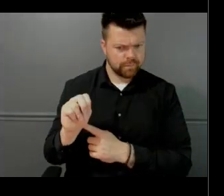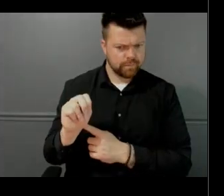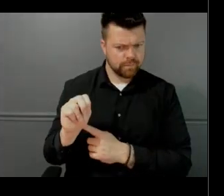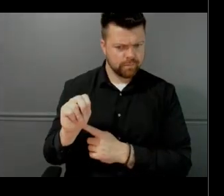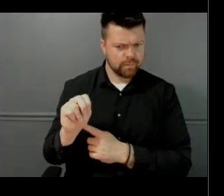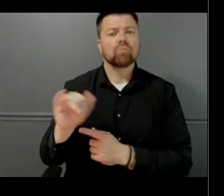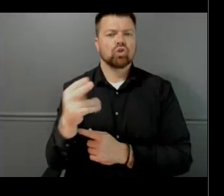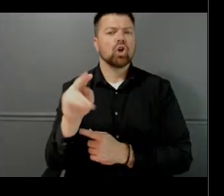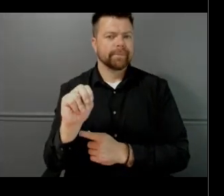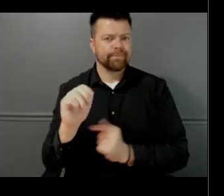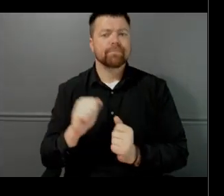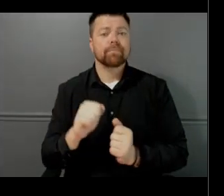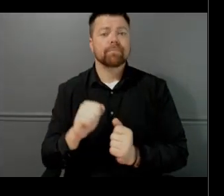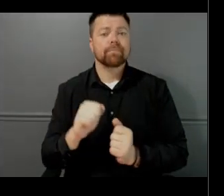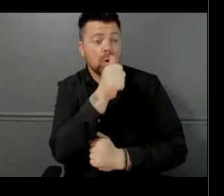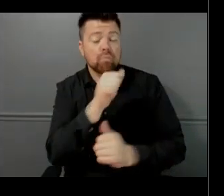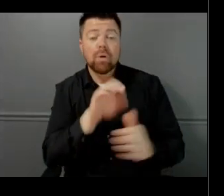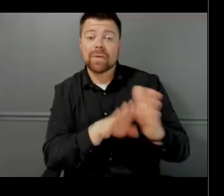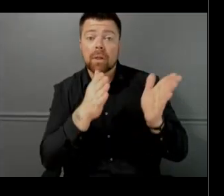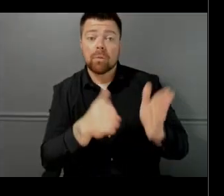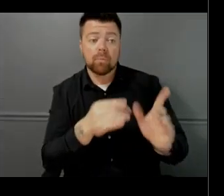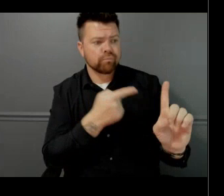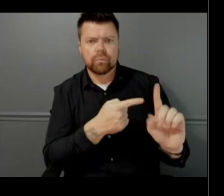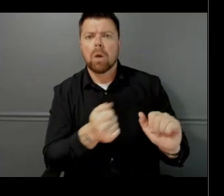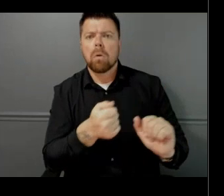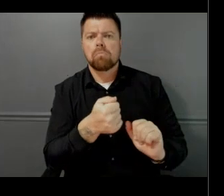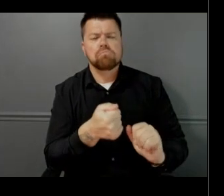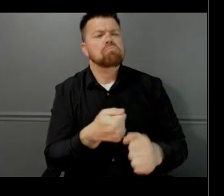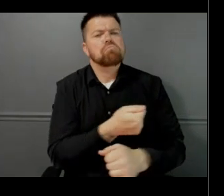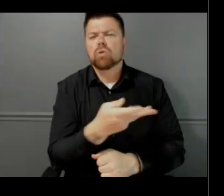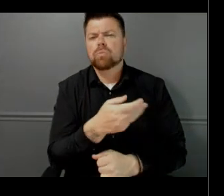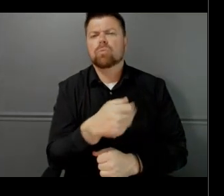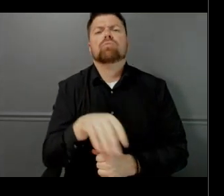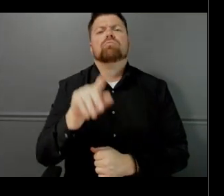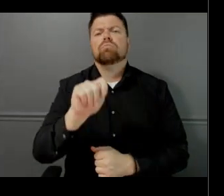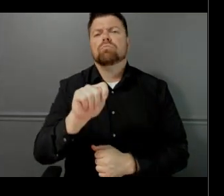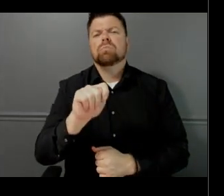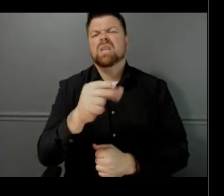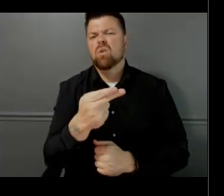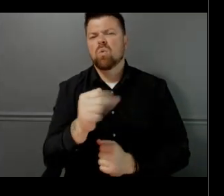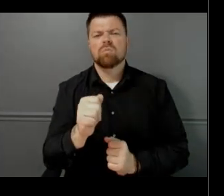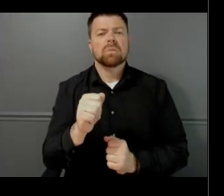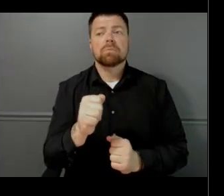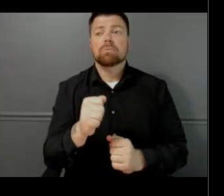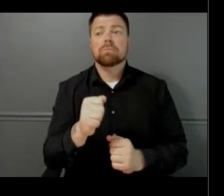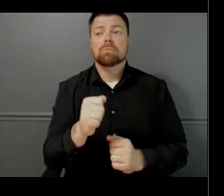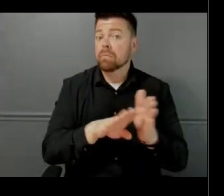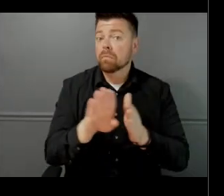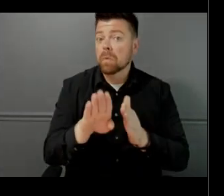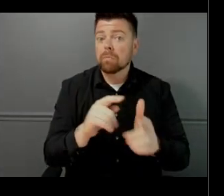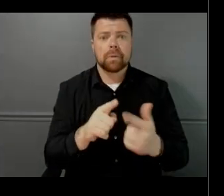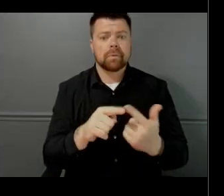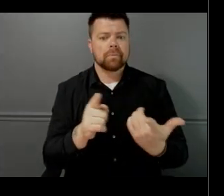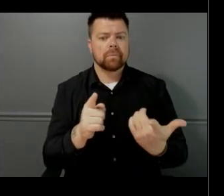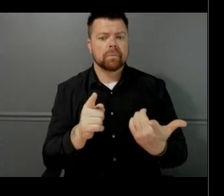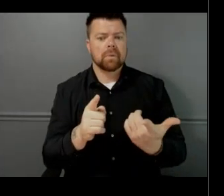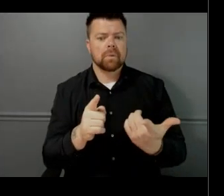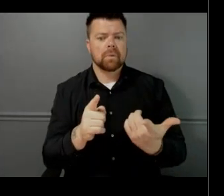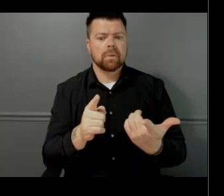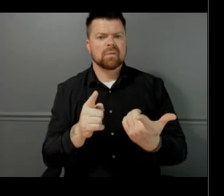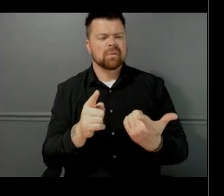if a private developer of multiple townhomes building development denies